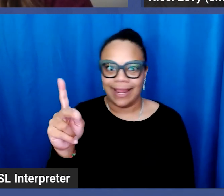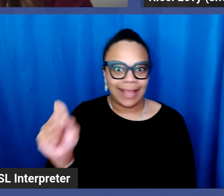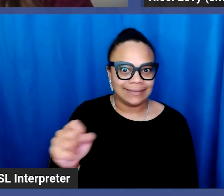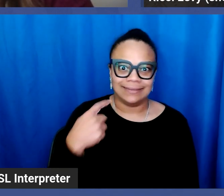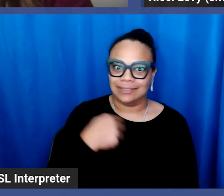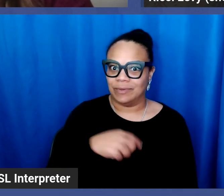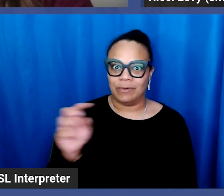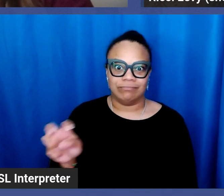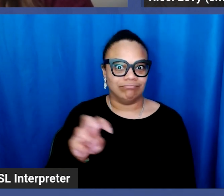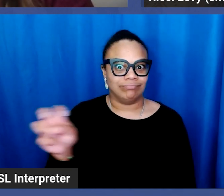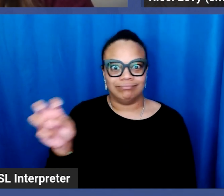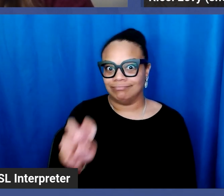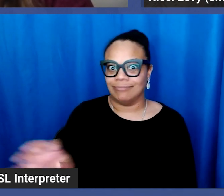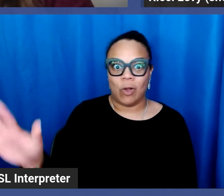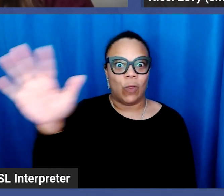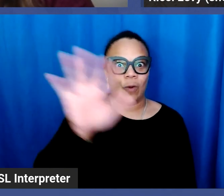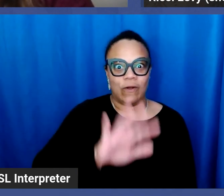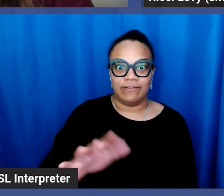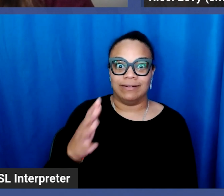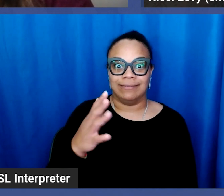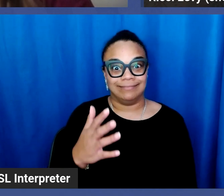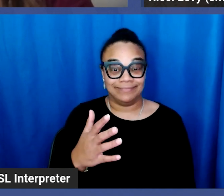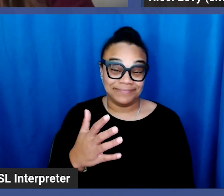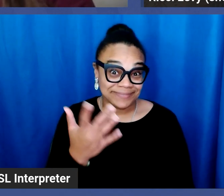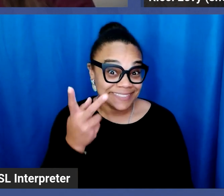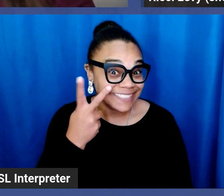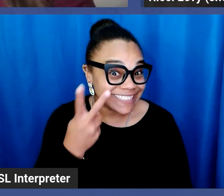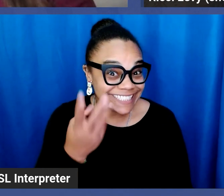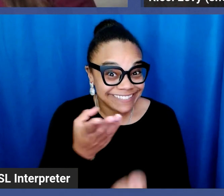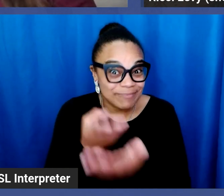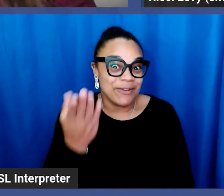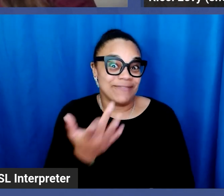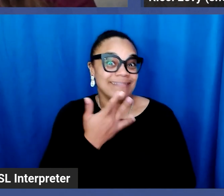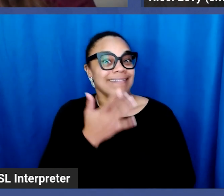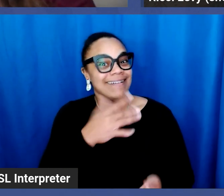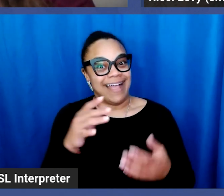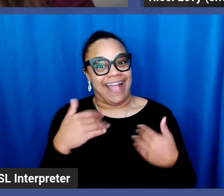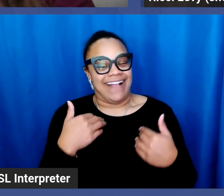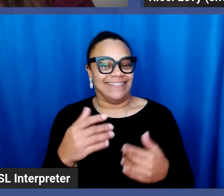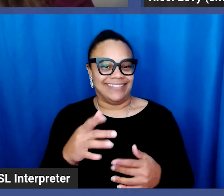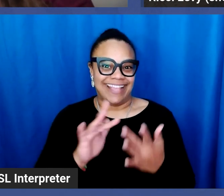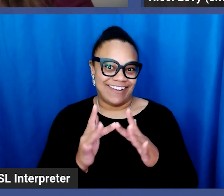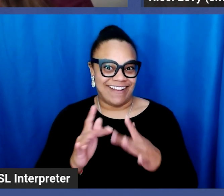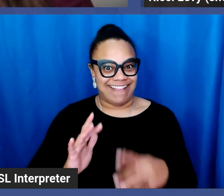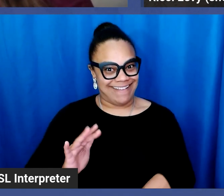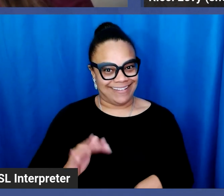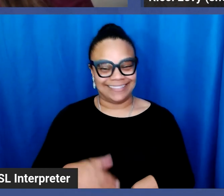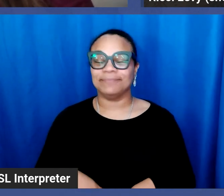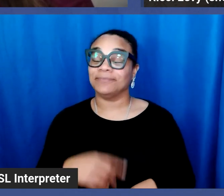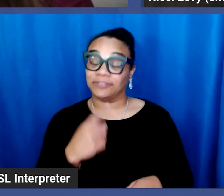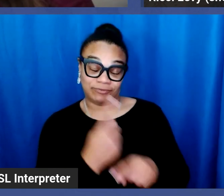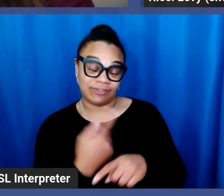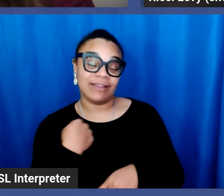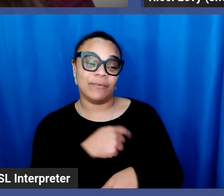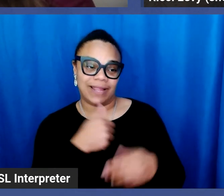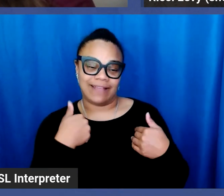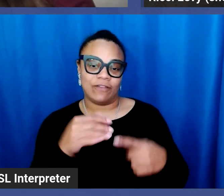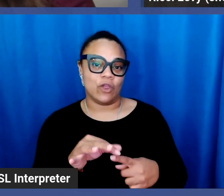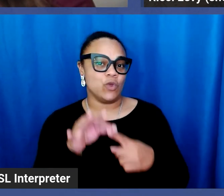kind of all over the place. Thank goodness Right. for the internet, right? Right. And, we have a unique voice at